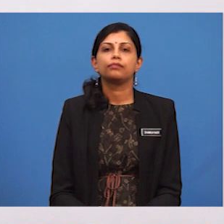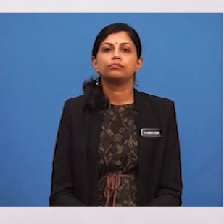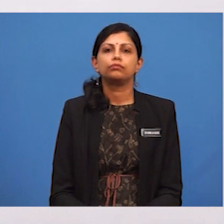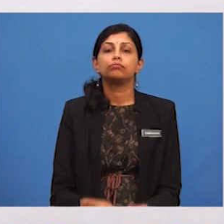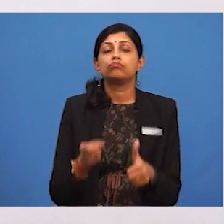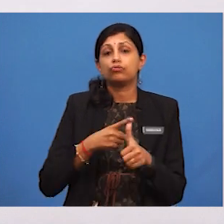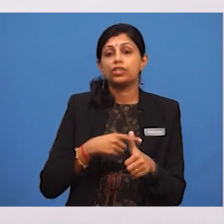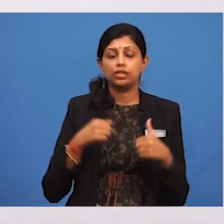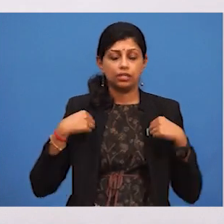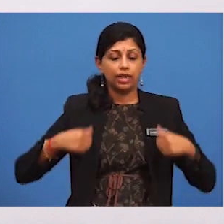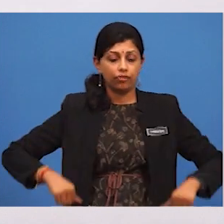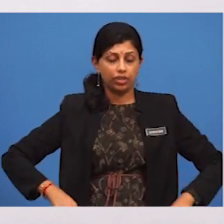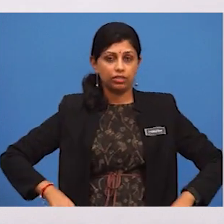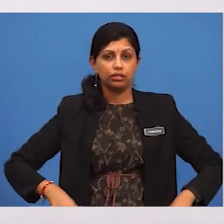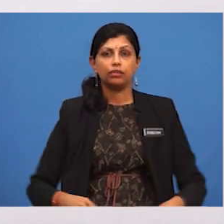of your paper.